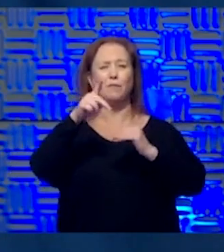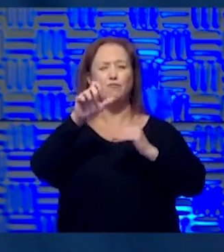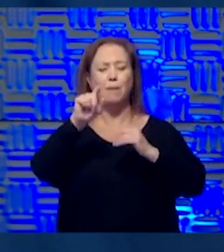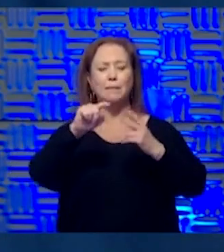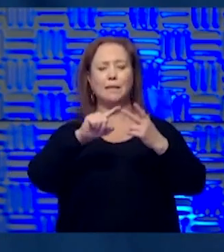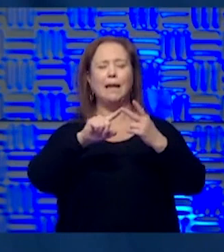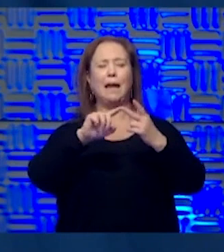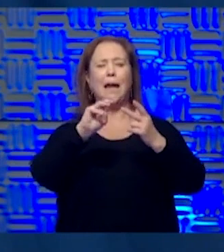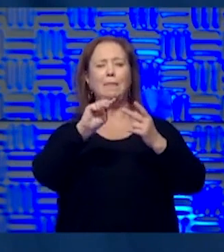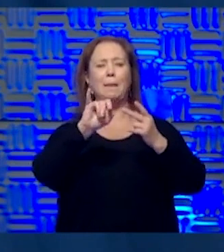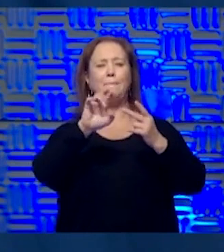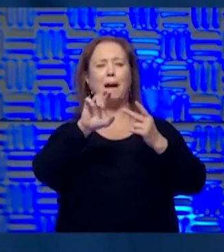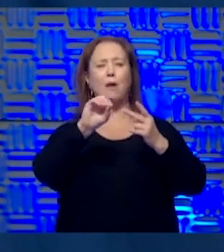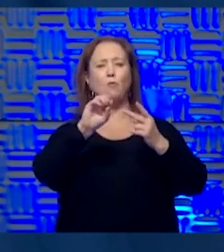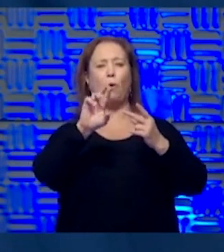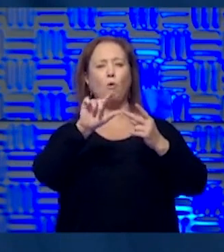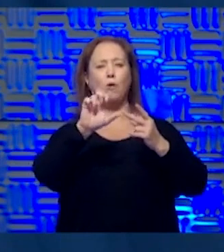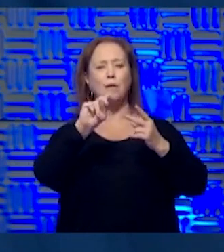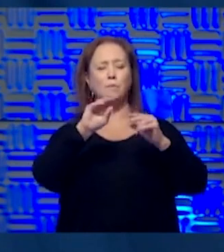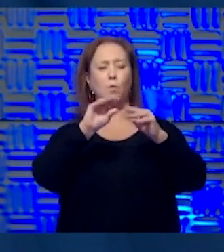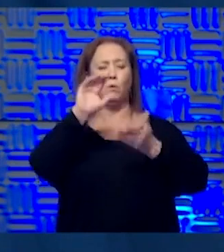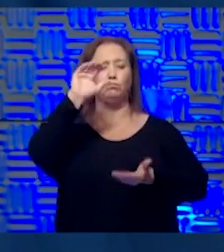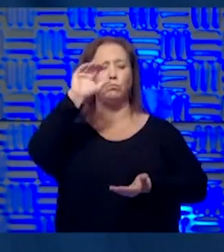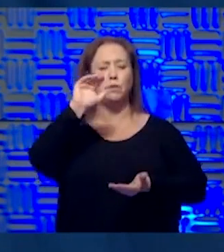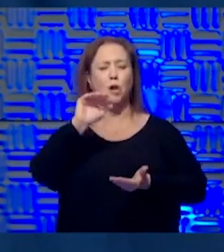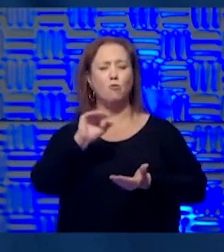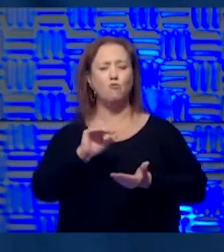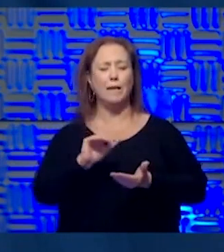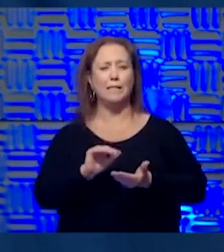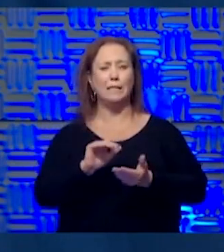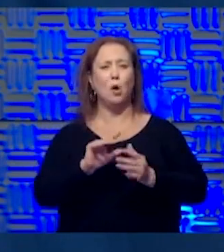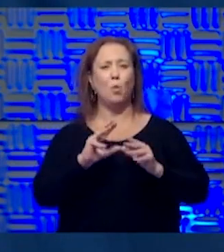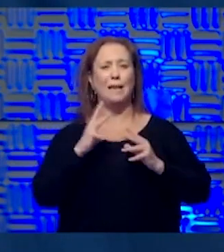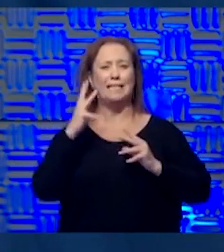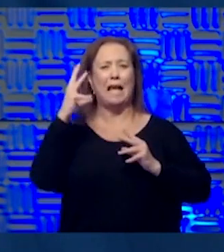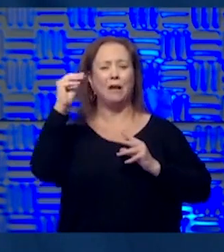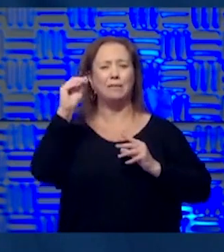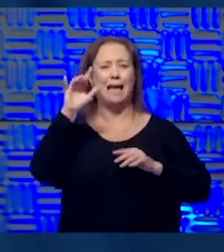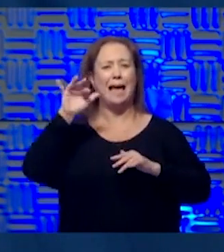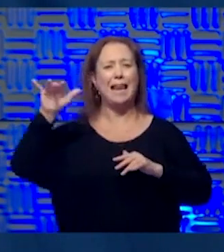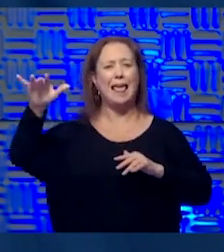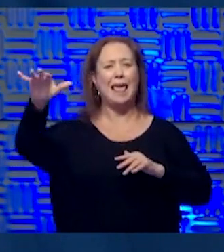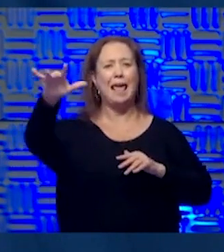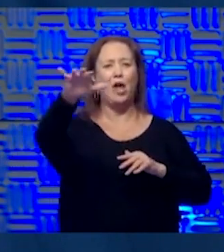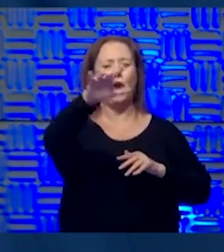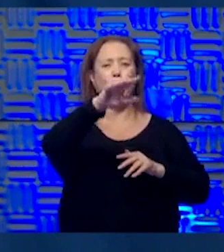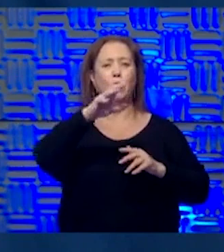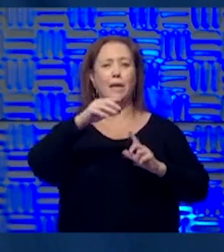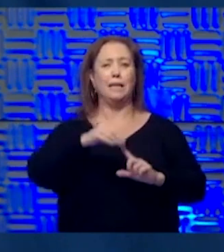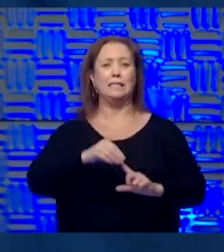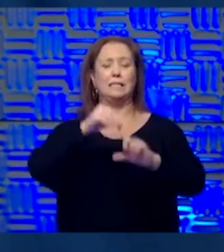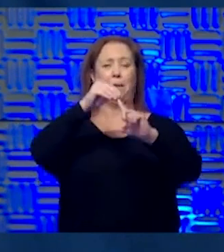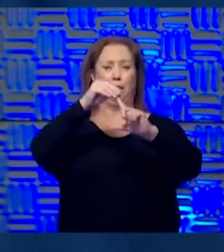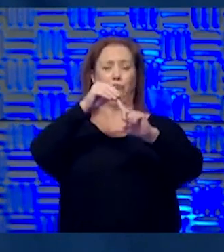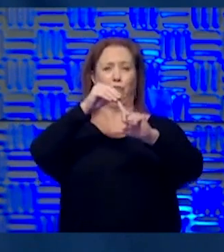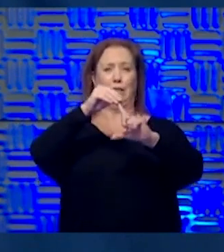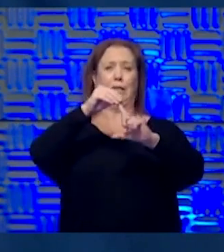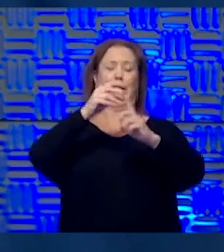will disperse and decrease so quickly once it hits the outside air and environment, especially if there